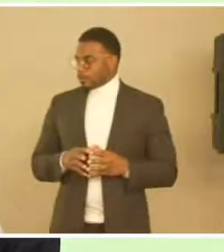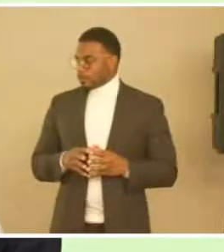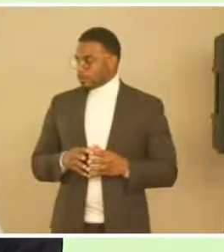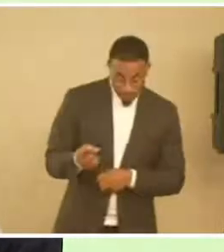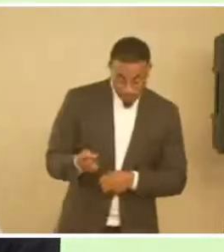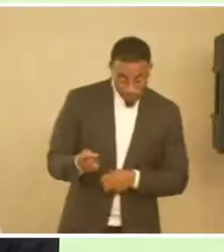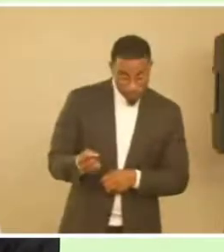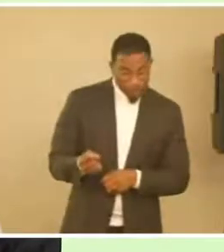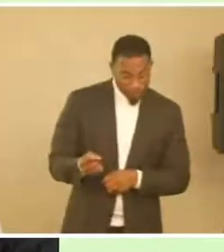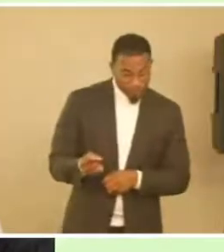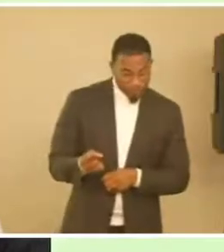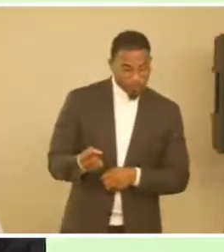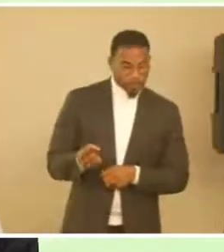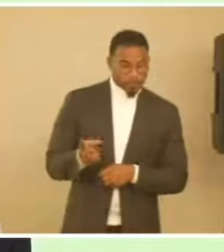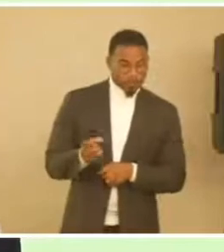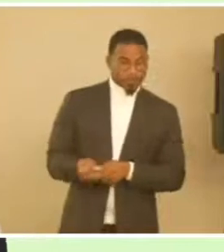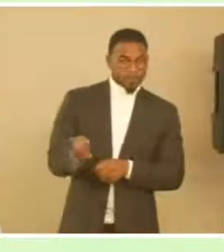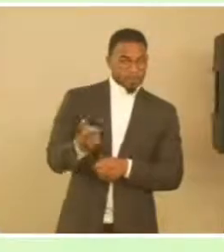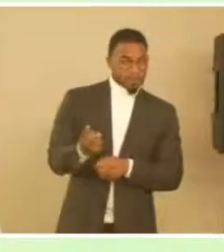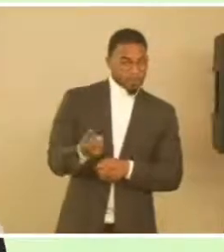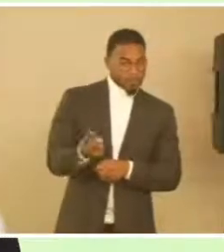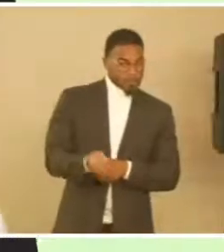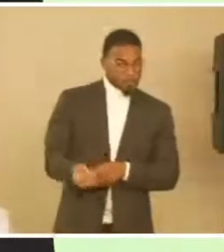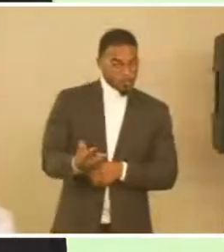year and the year after that.